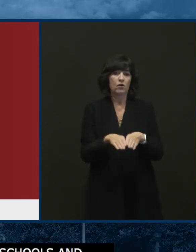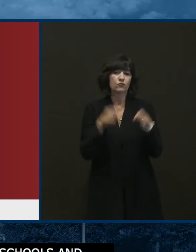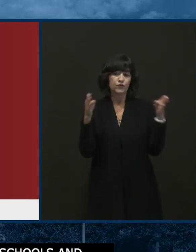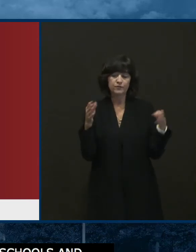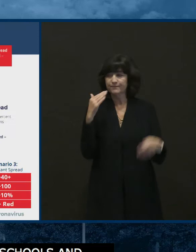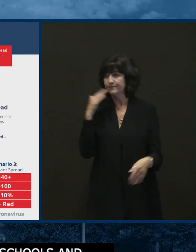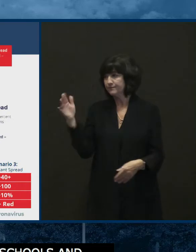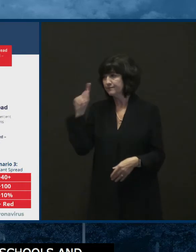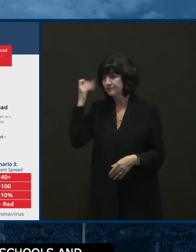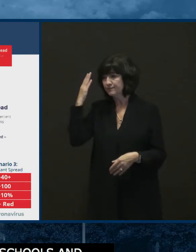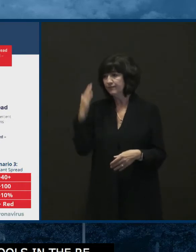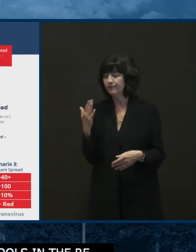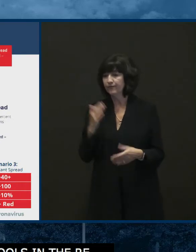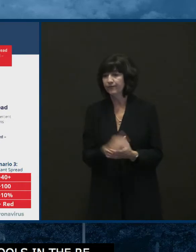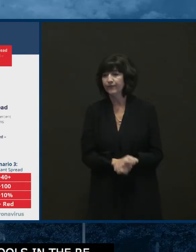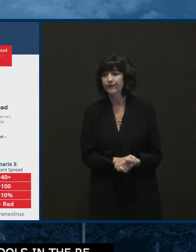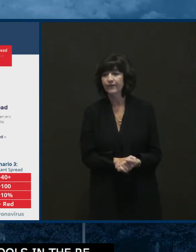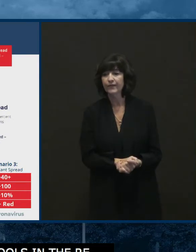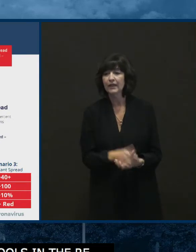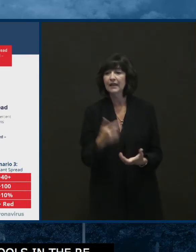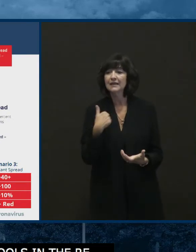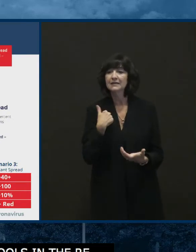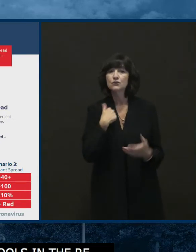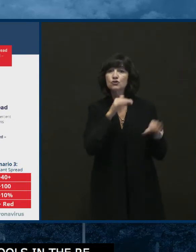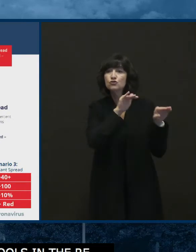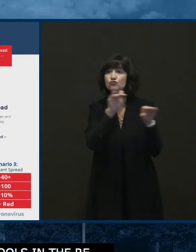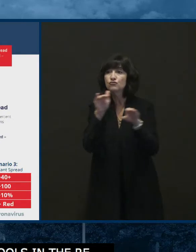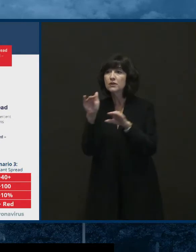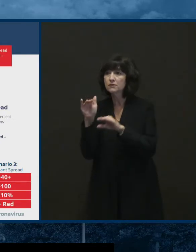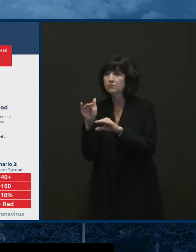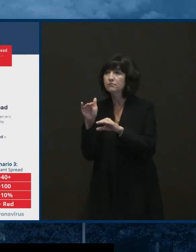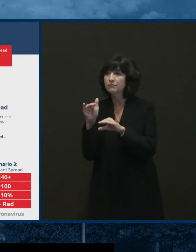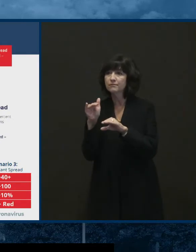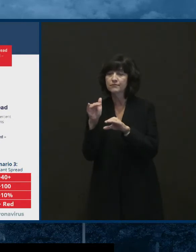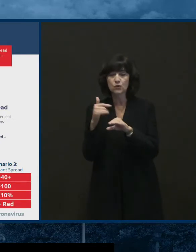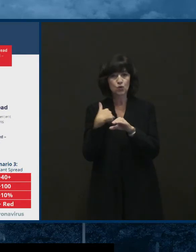Governor. As a reminder, we have shared this